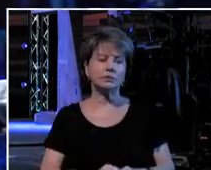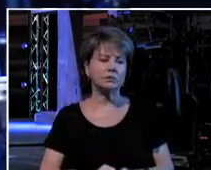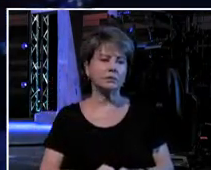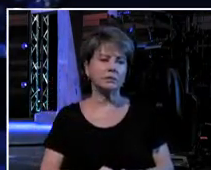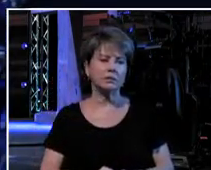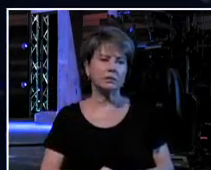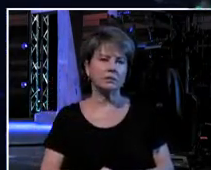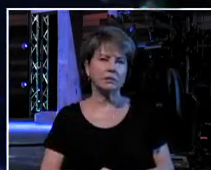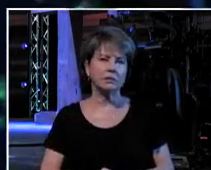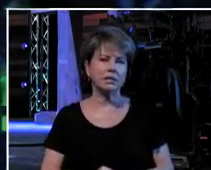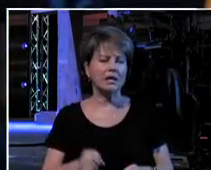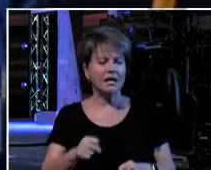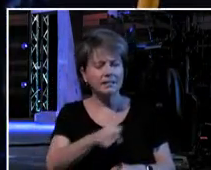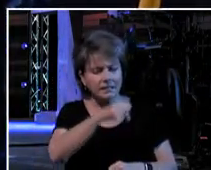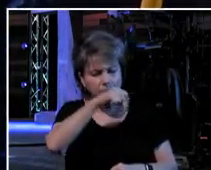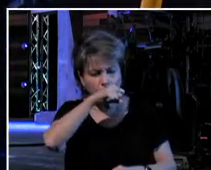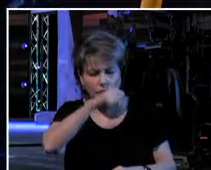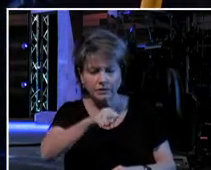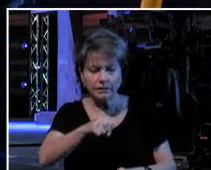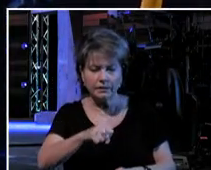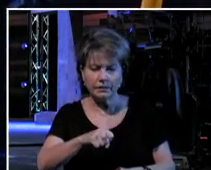that.